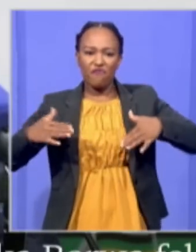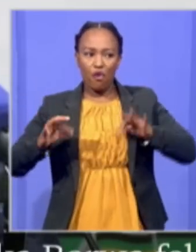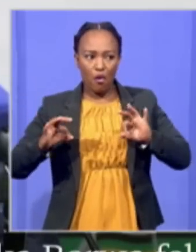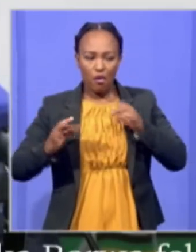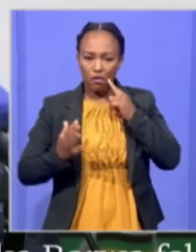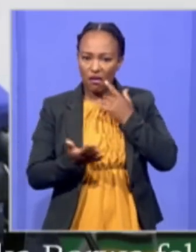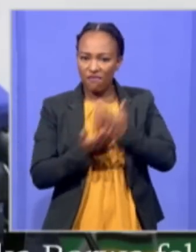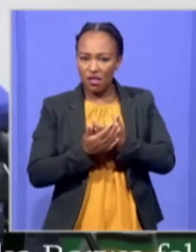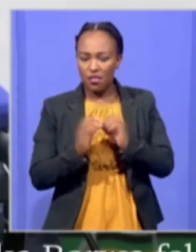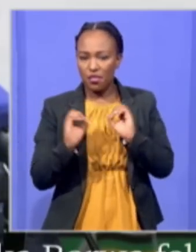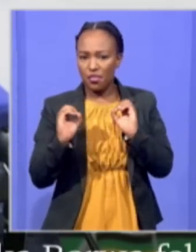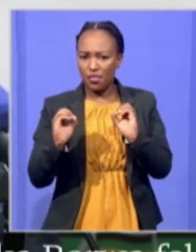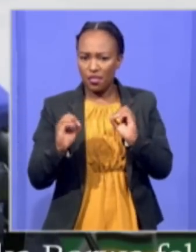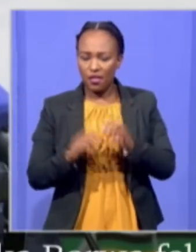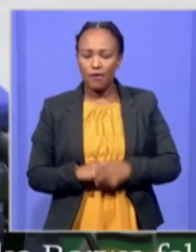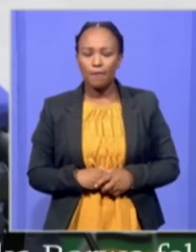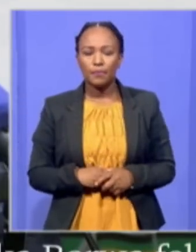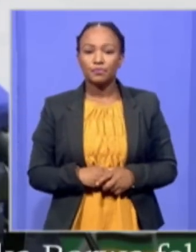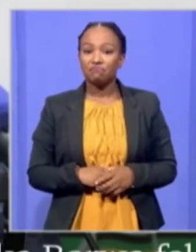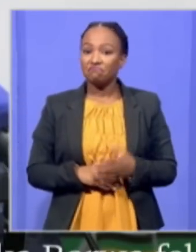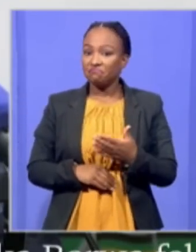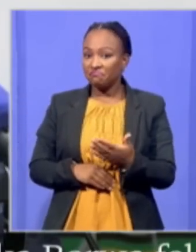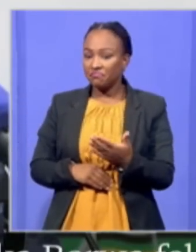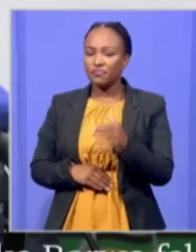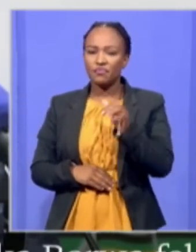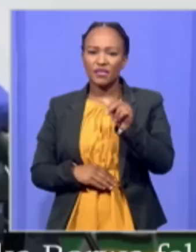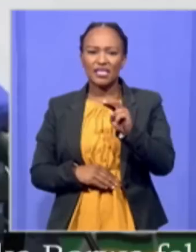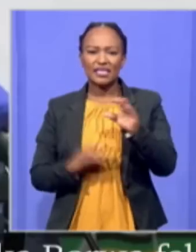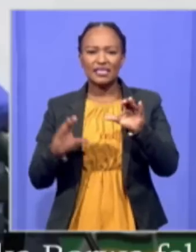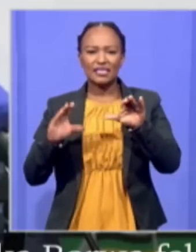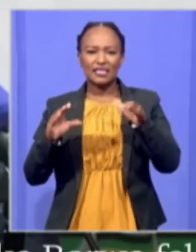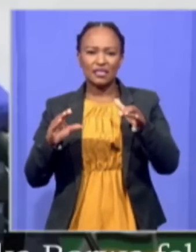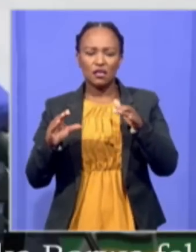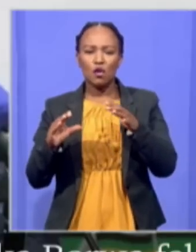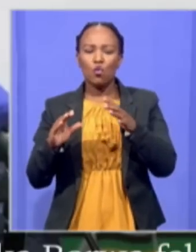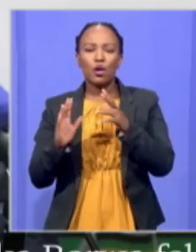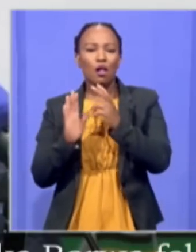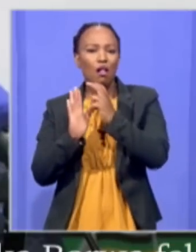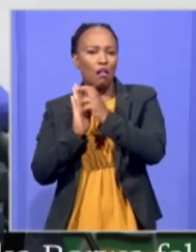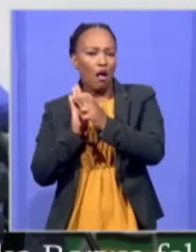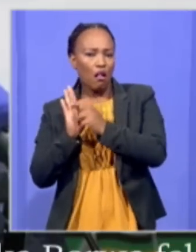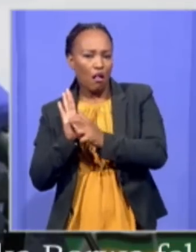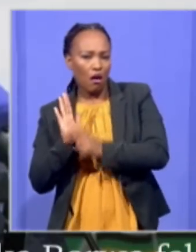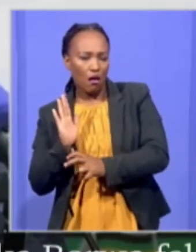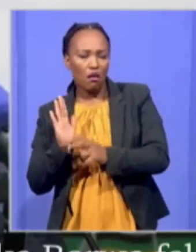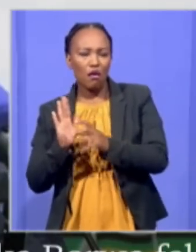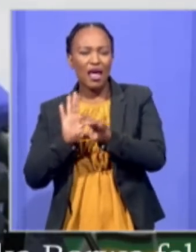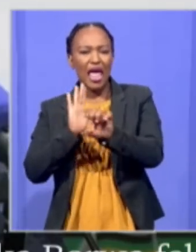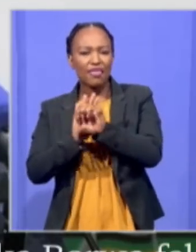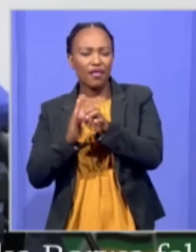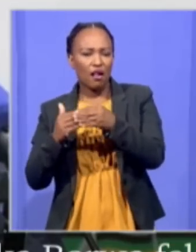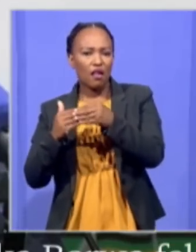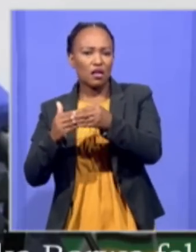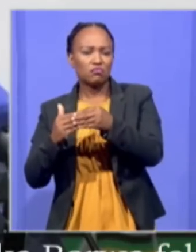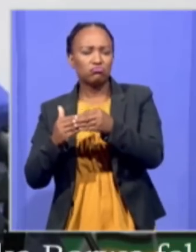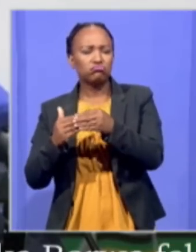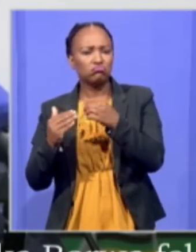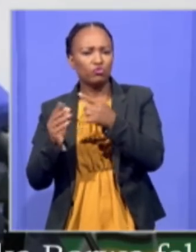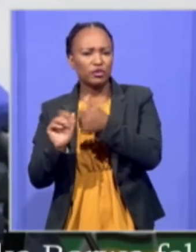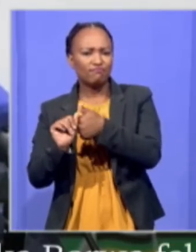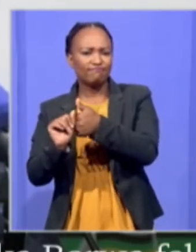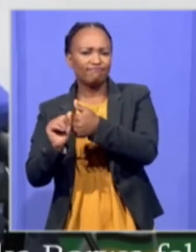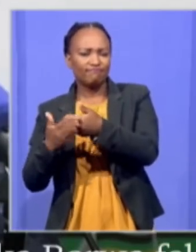its principles of integrity and ethical leadership. While the